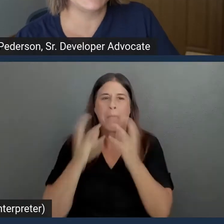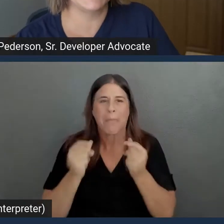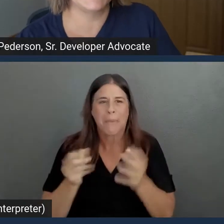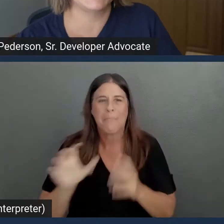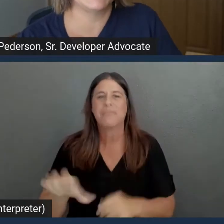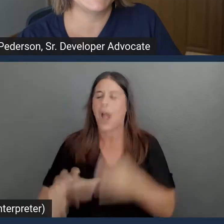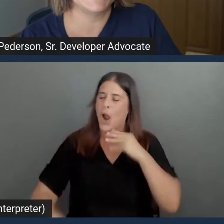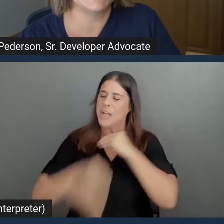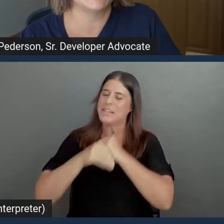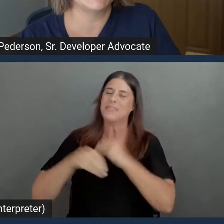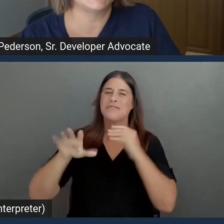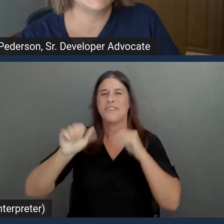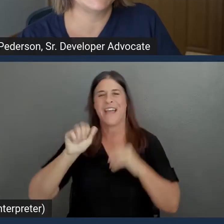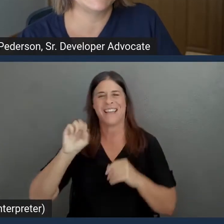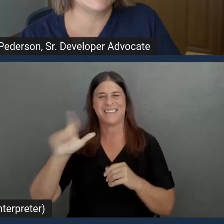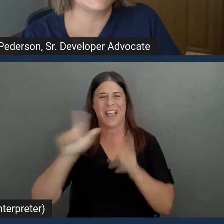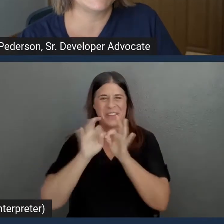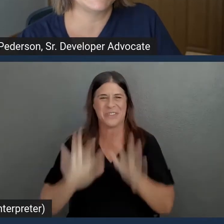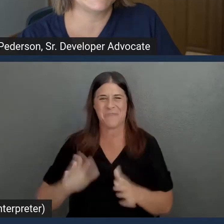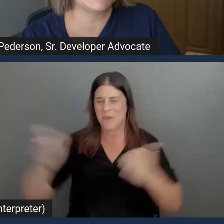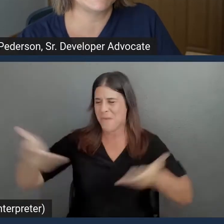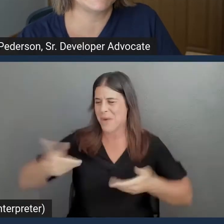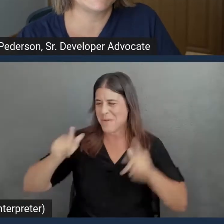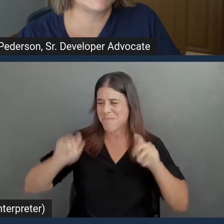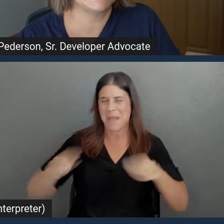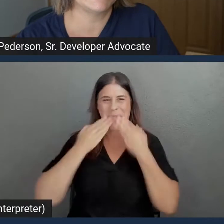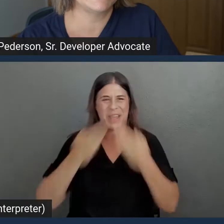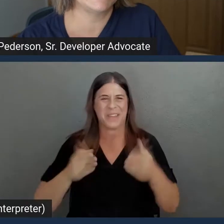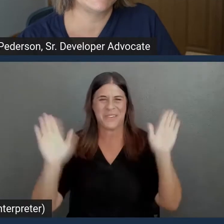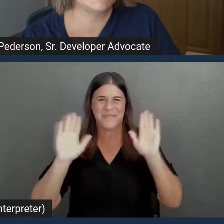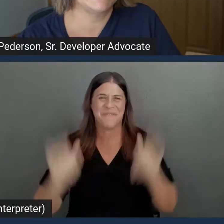additional ASL interpreter. Welcome, Pam, and thank you very much.